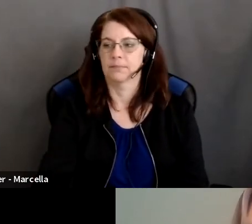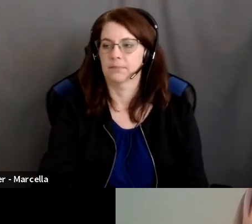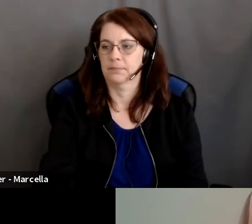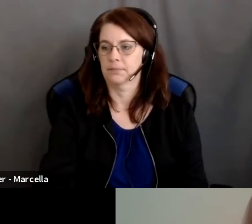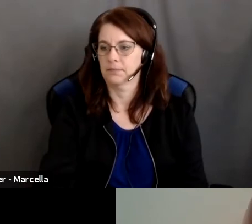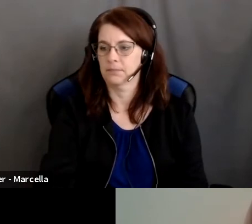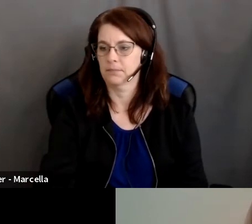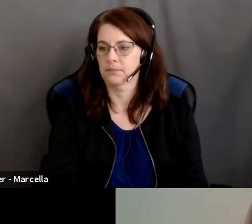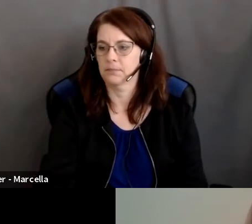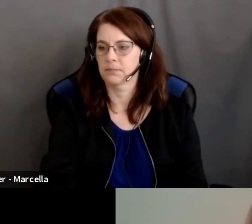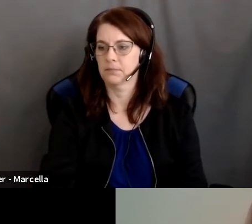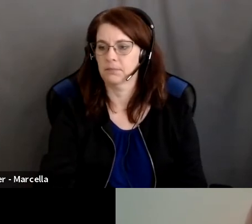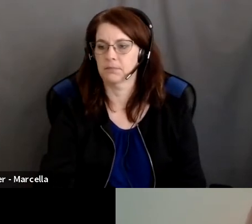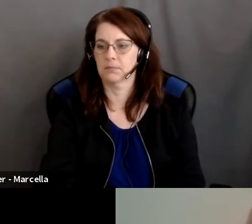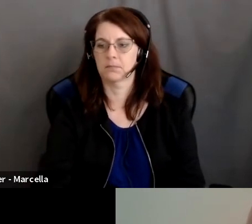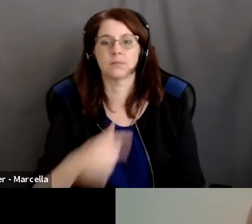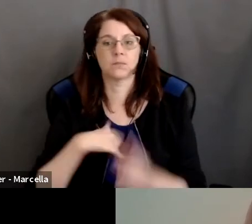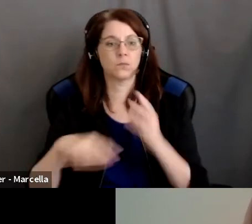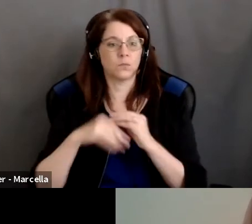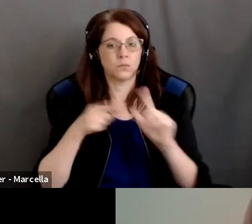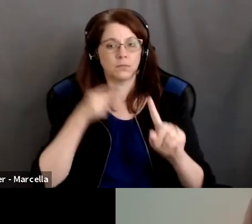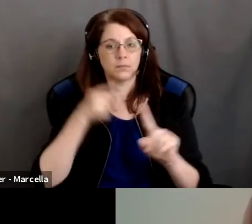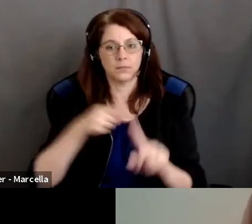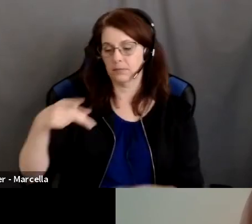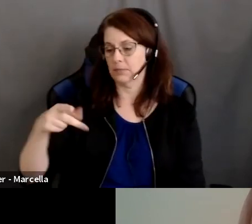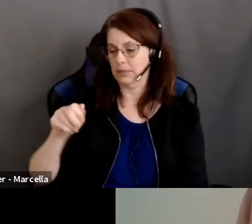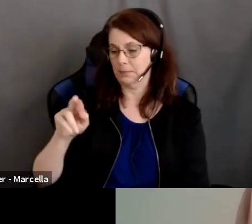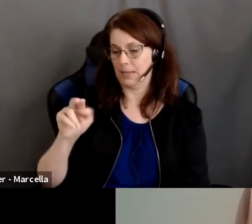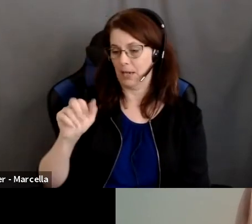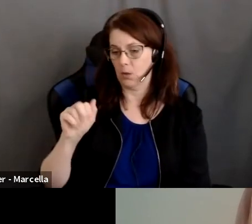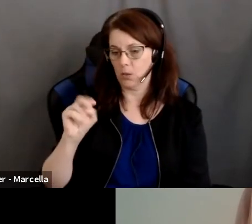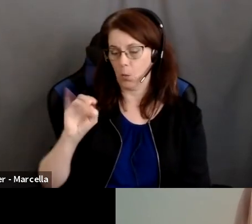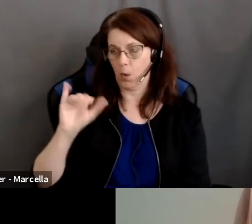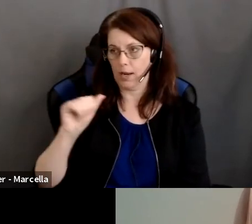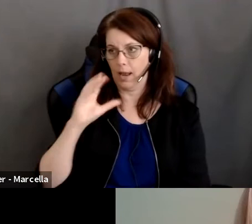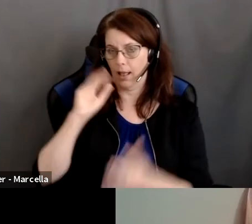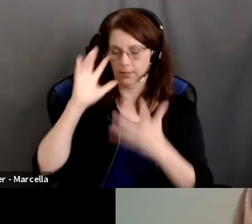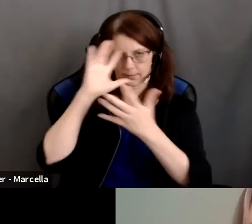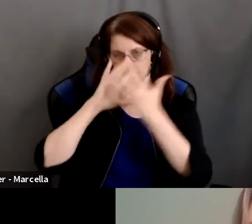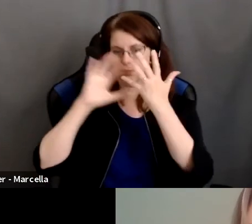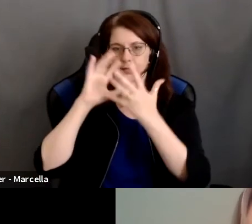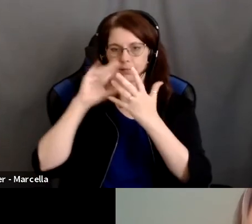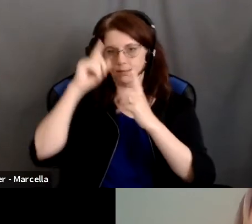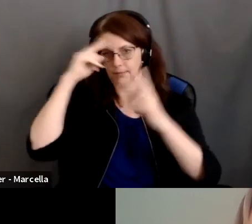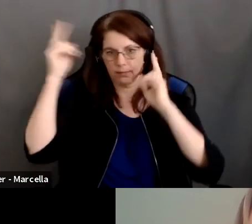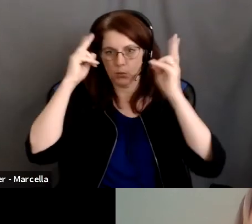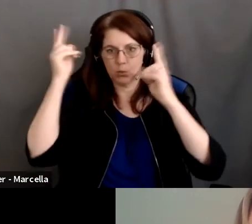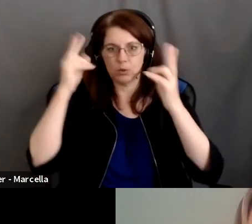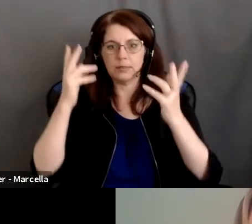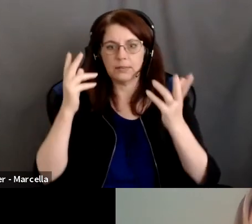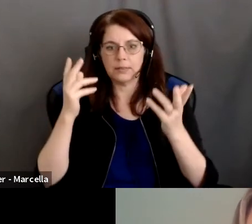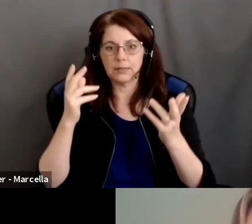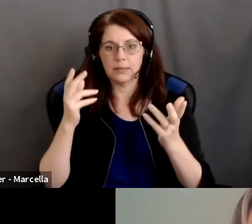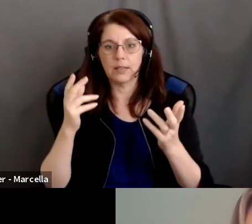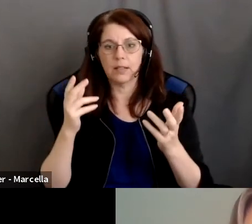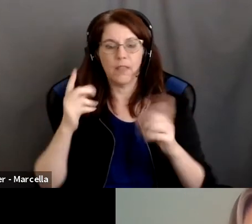And I'd like to add in the point about paranoia and delusions can prevent some from seeking help from others and authorities. there are